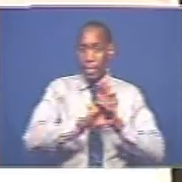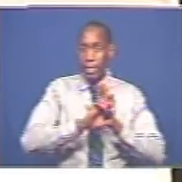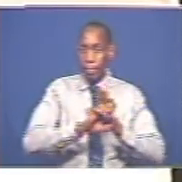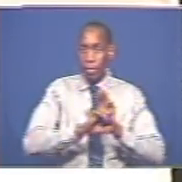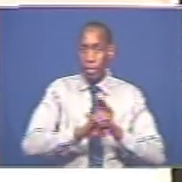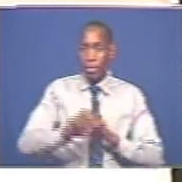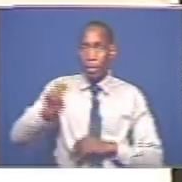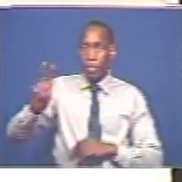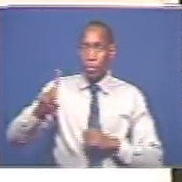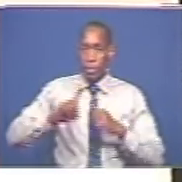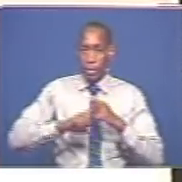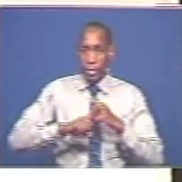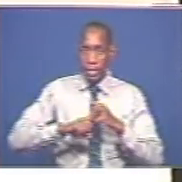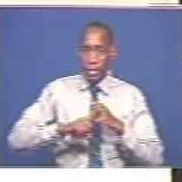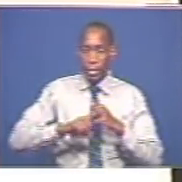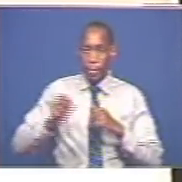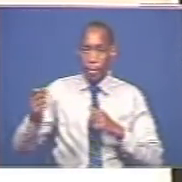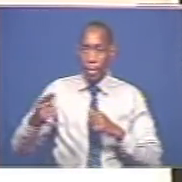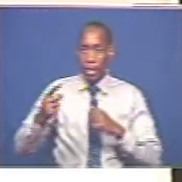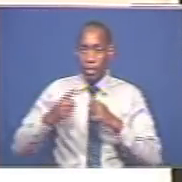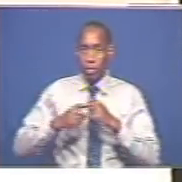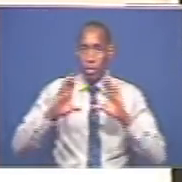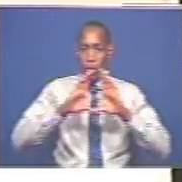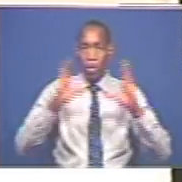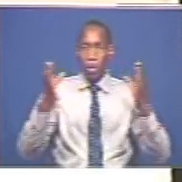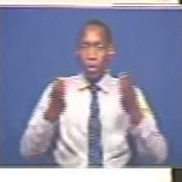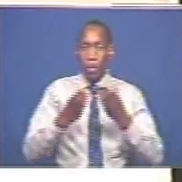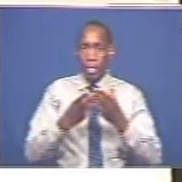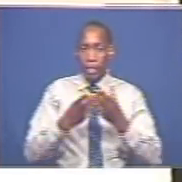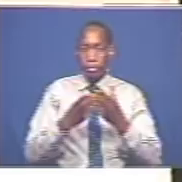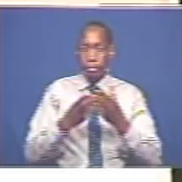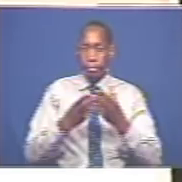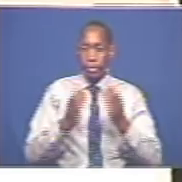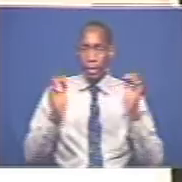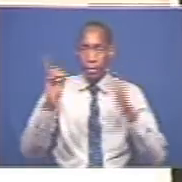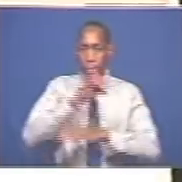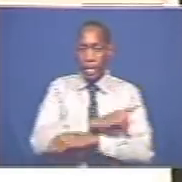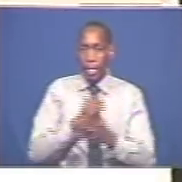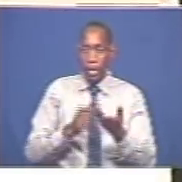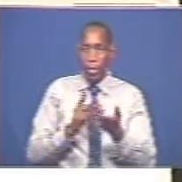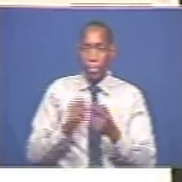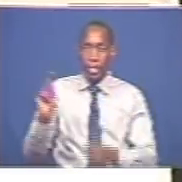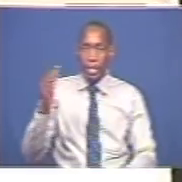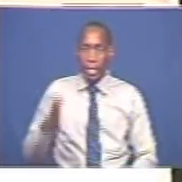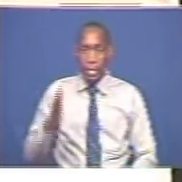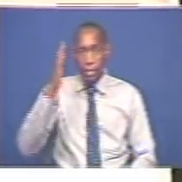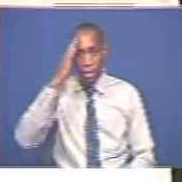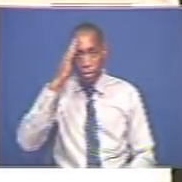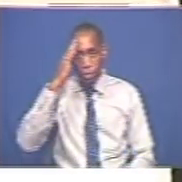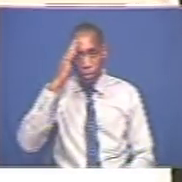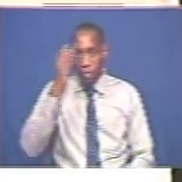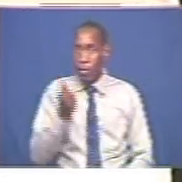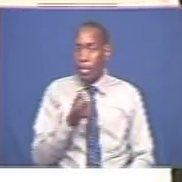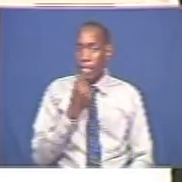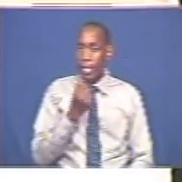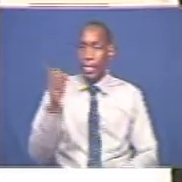26th of June is World Drug Day, mm-hmm. but how many Kenyans are aware of the drug